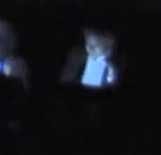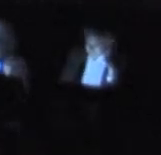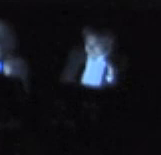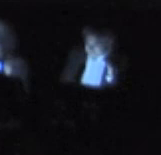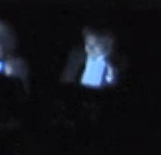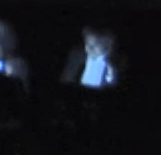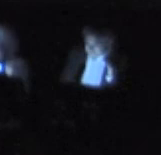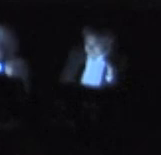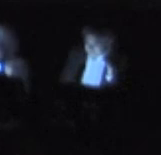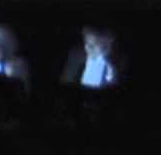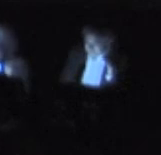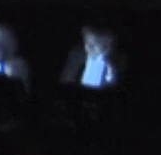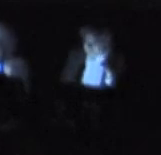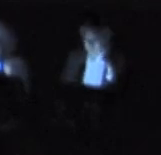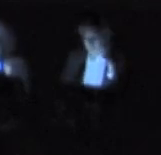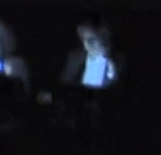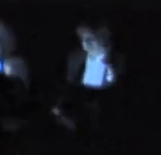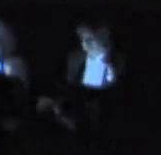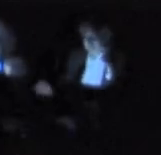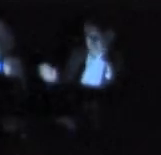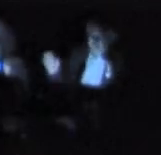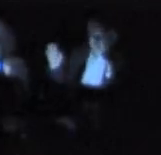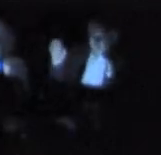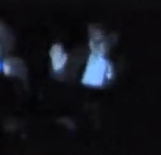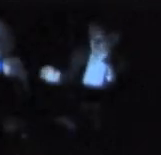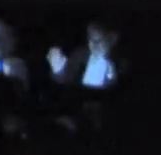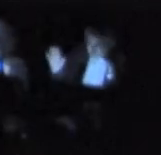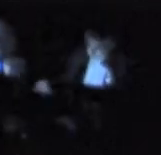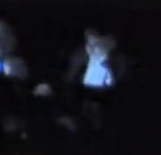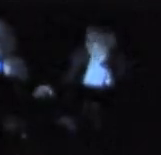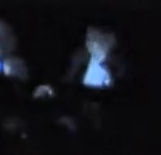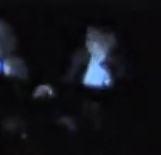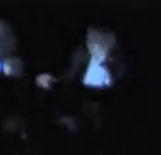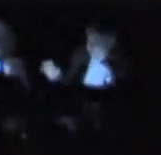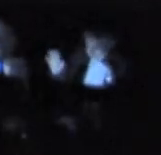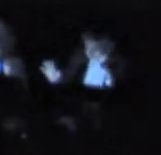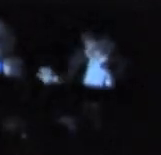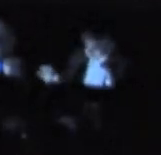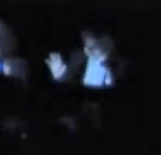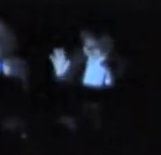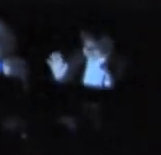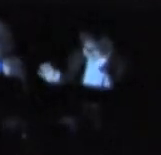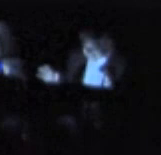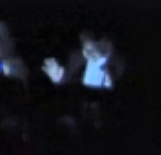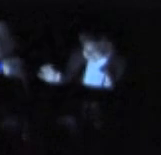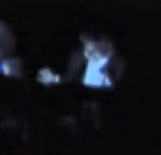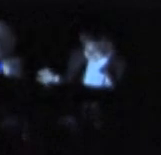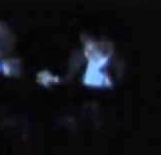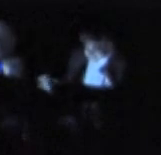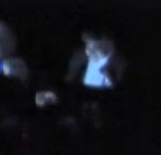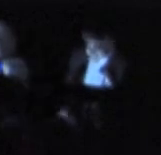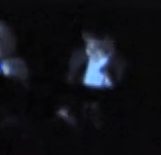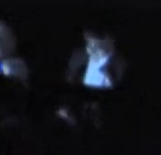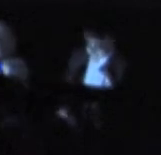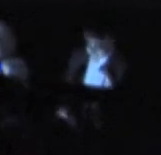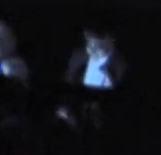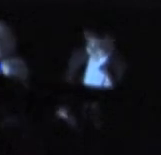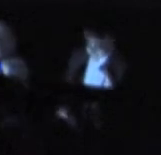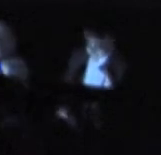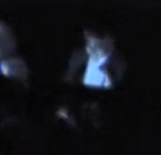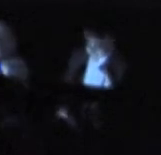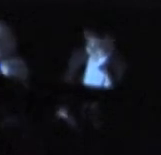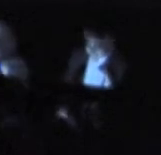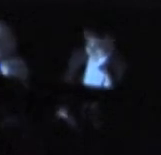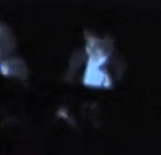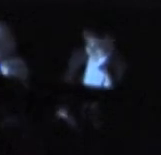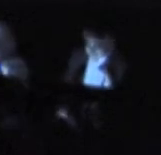down here next to me do it now Tak her by the arm no you sit down take it easy